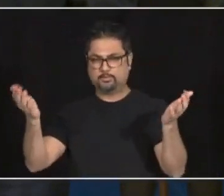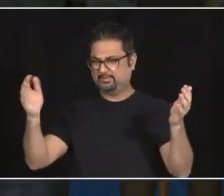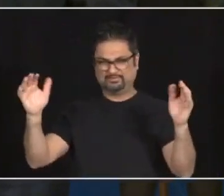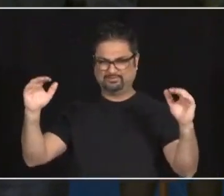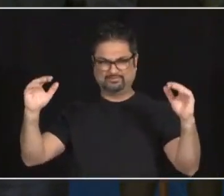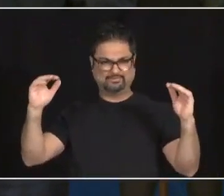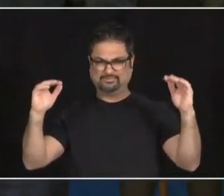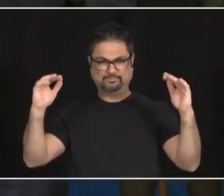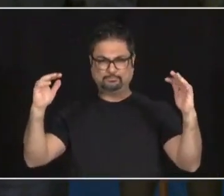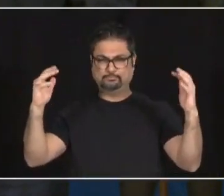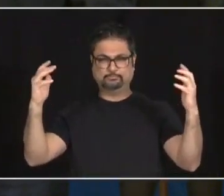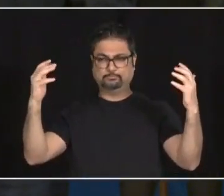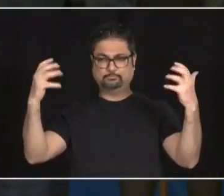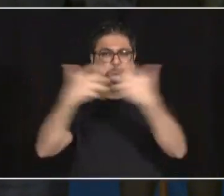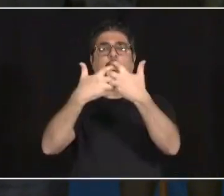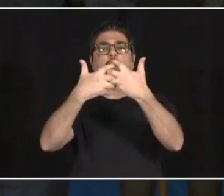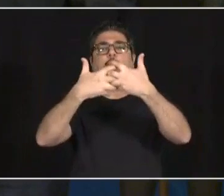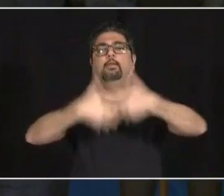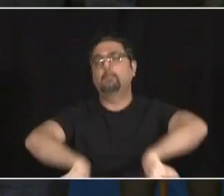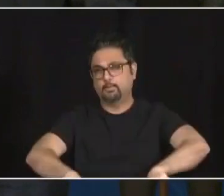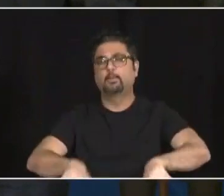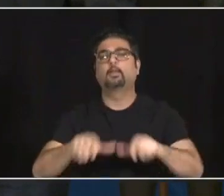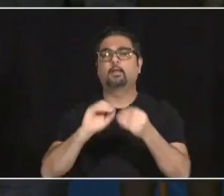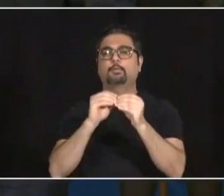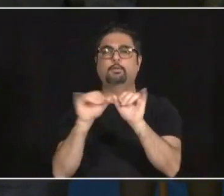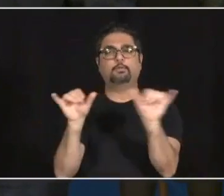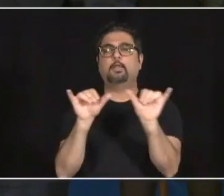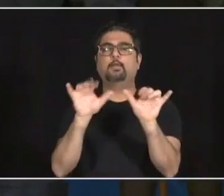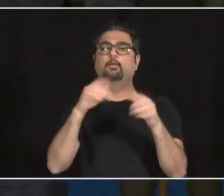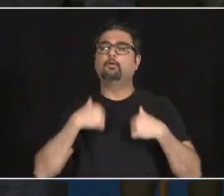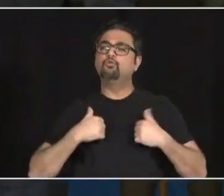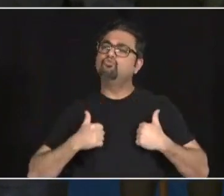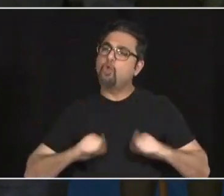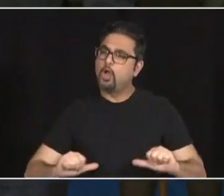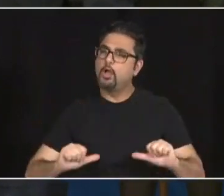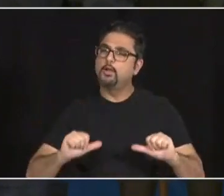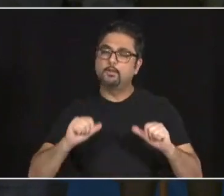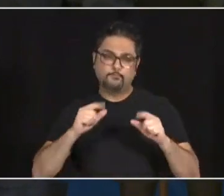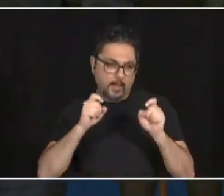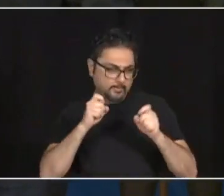is transparent and getting out as quickly as it can be confirmed.